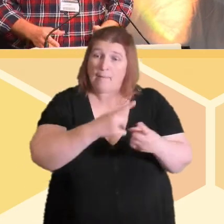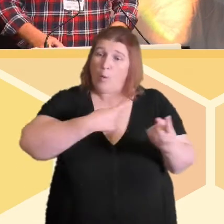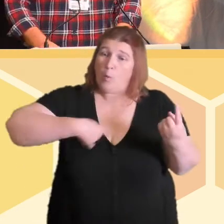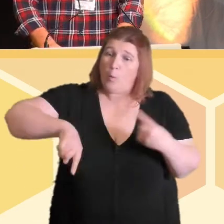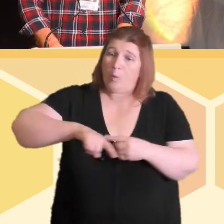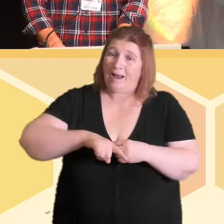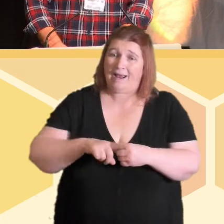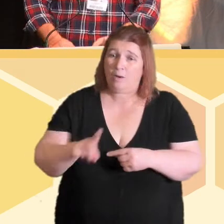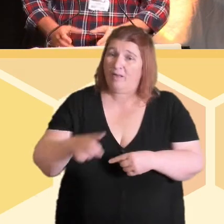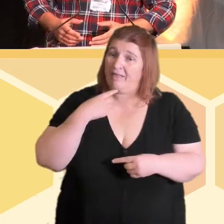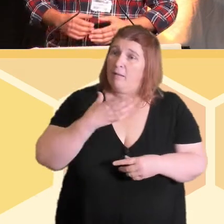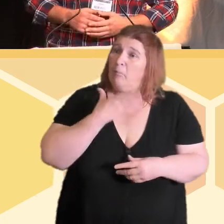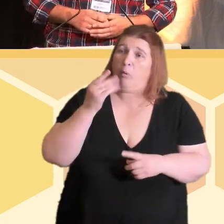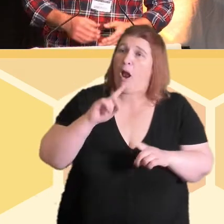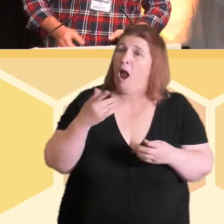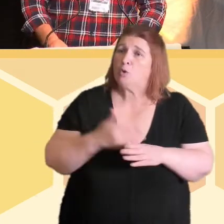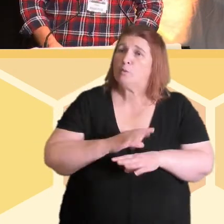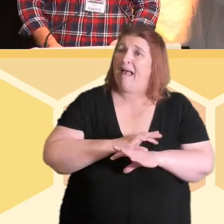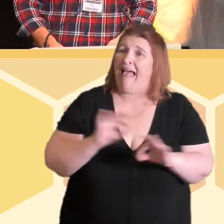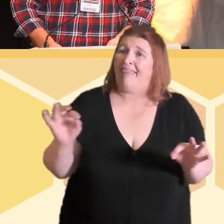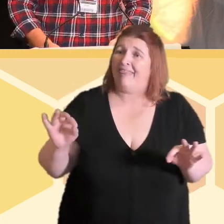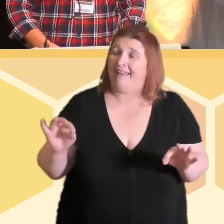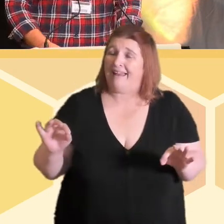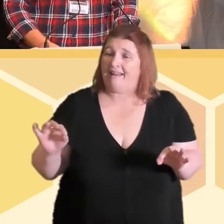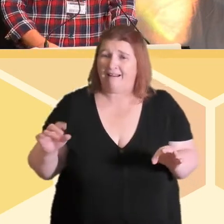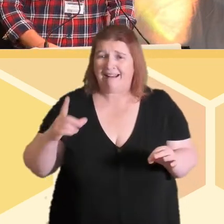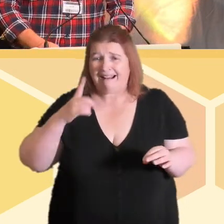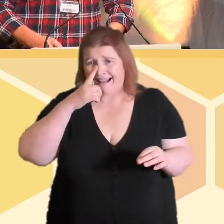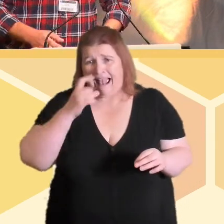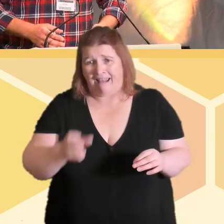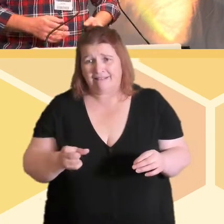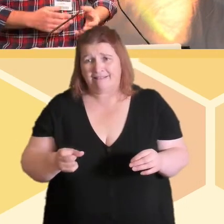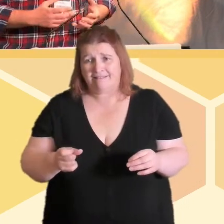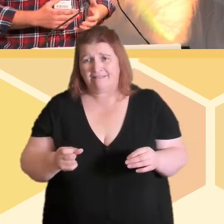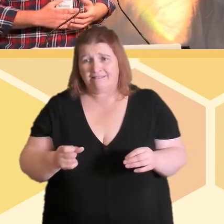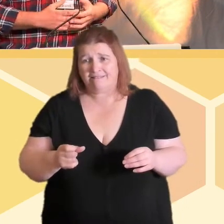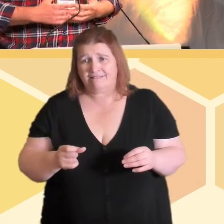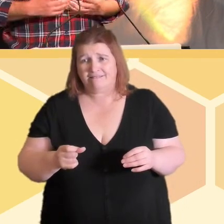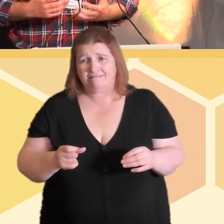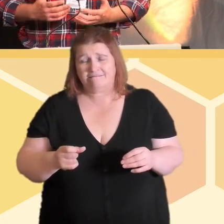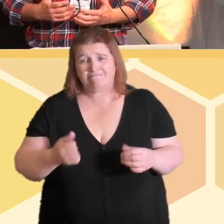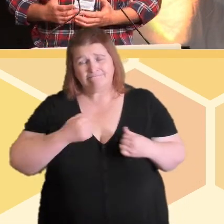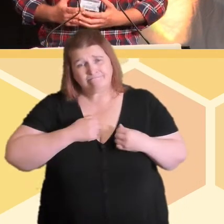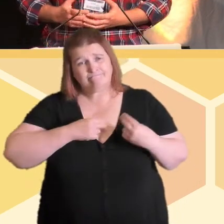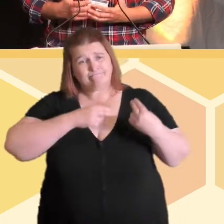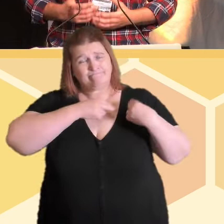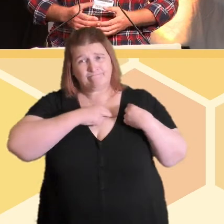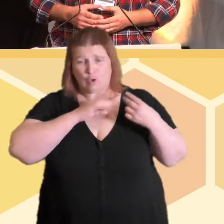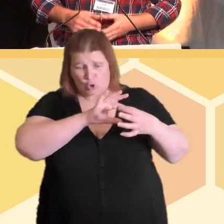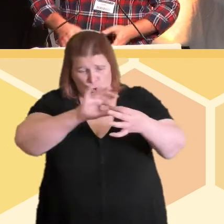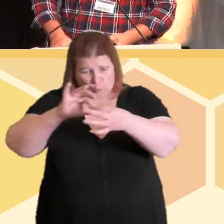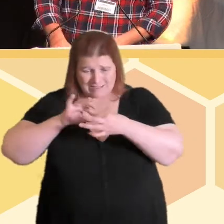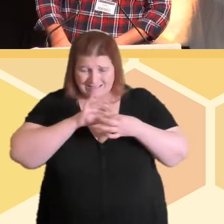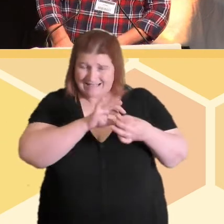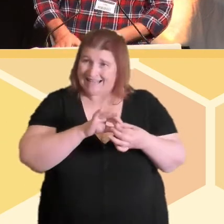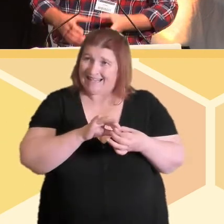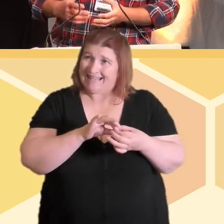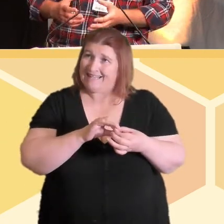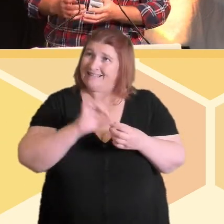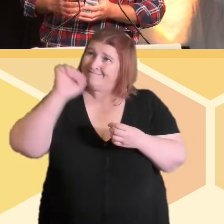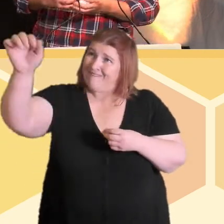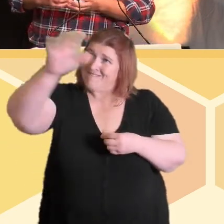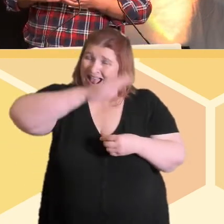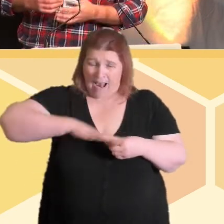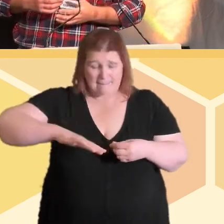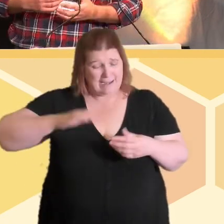not helpless to combat environmental injustice across the globe. Our mandate is unity in God's great family and